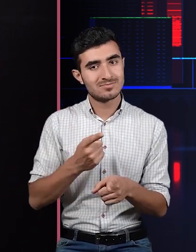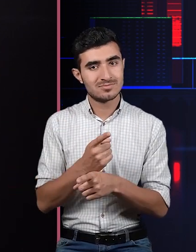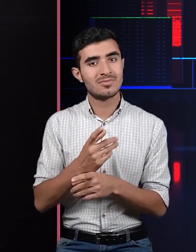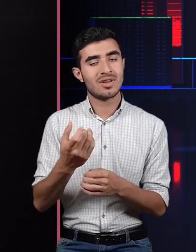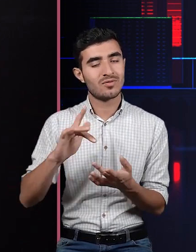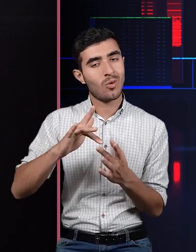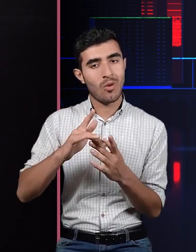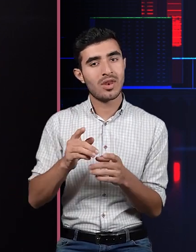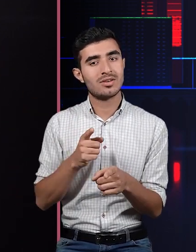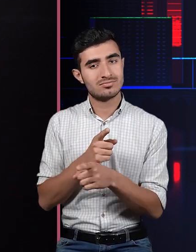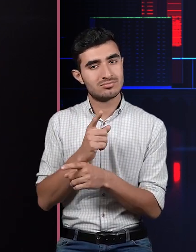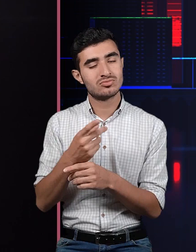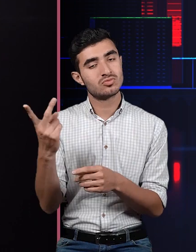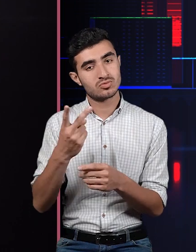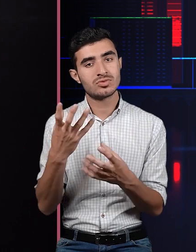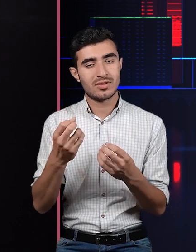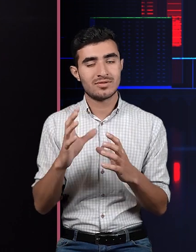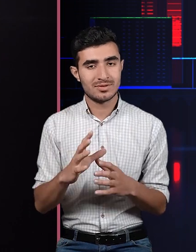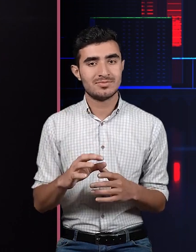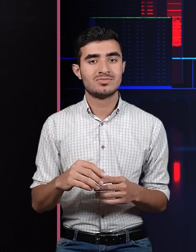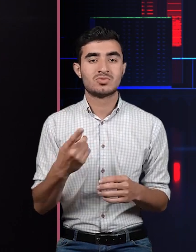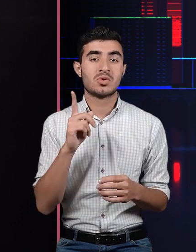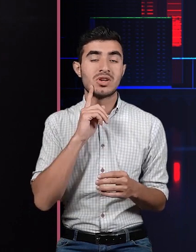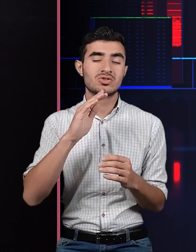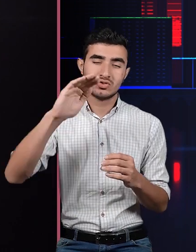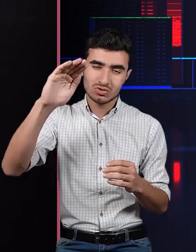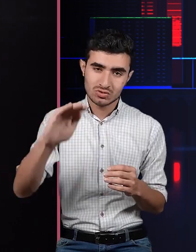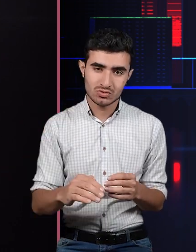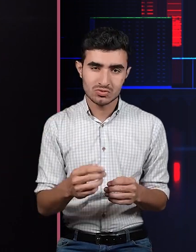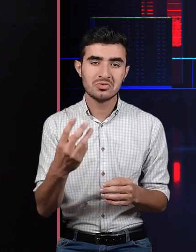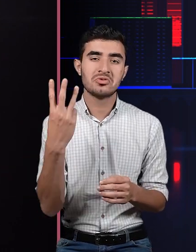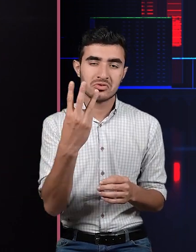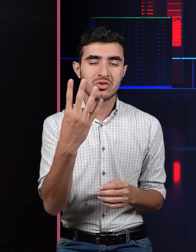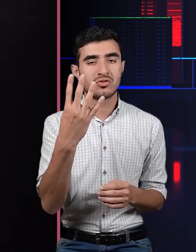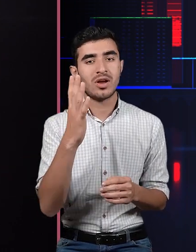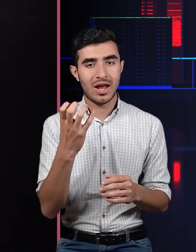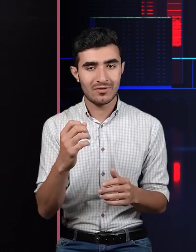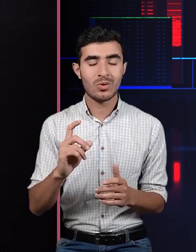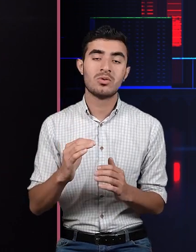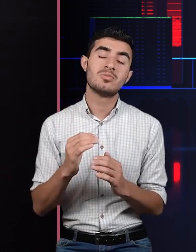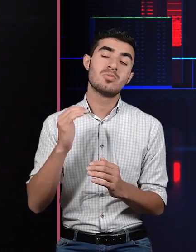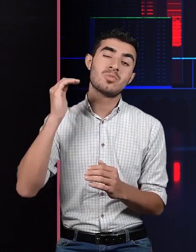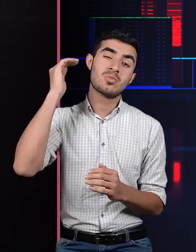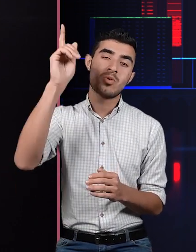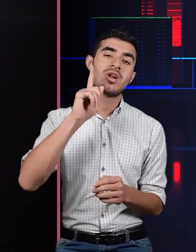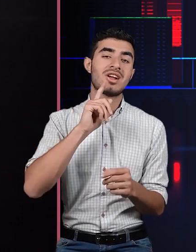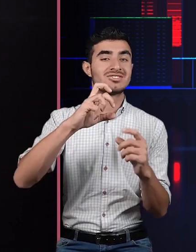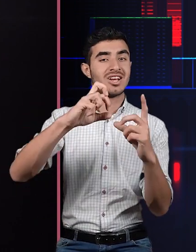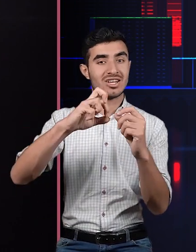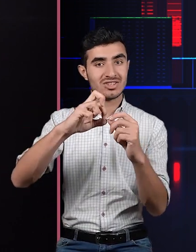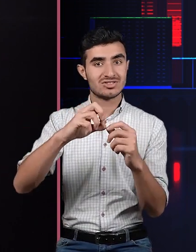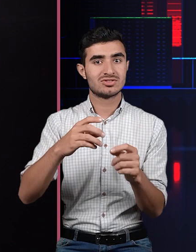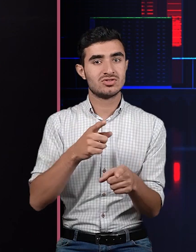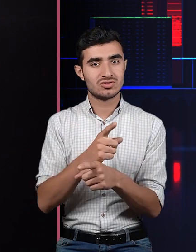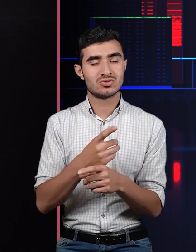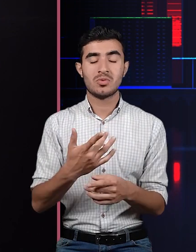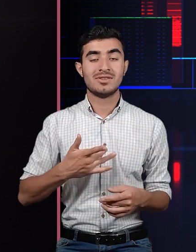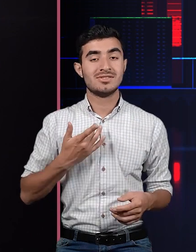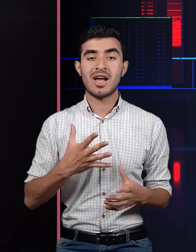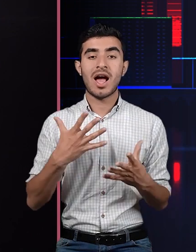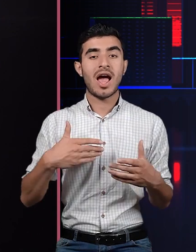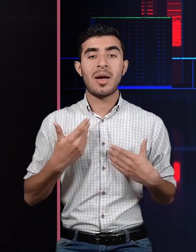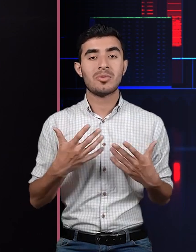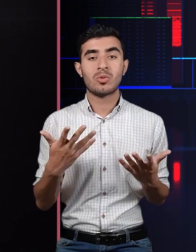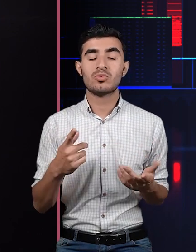taken all our online classes as well. And so it's a wonderful feeling being able to teach people from all different